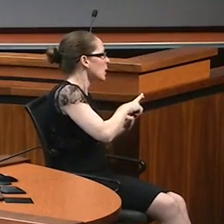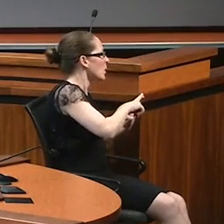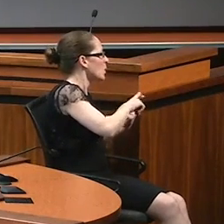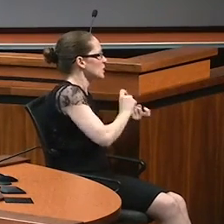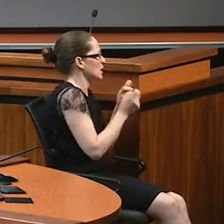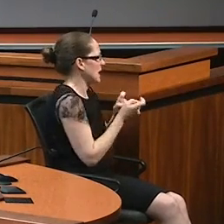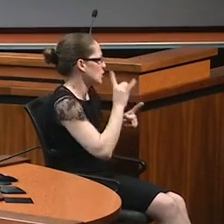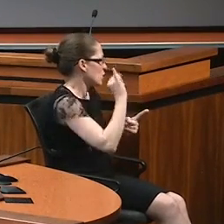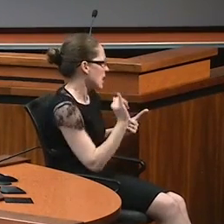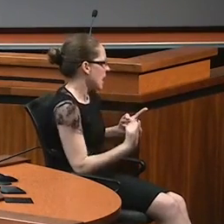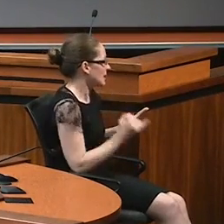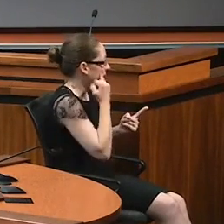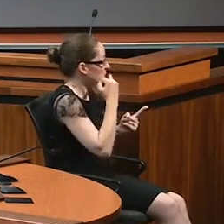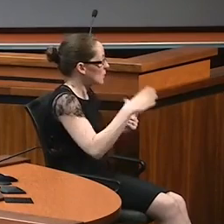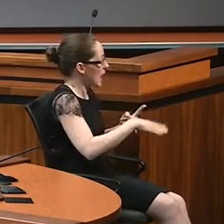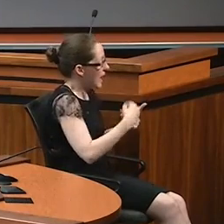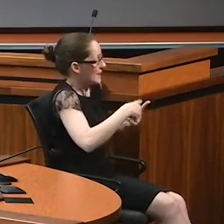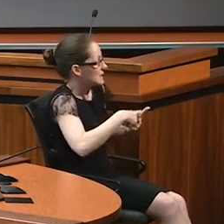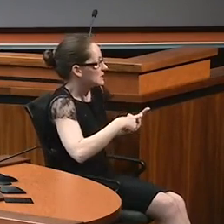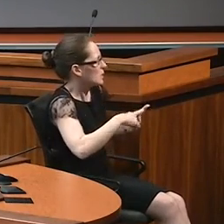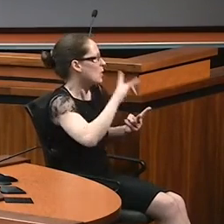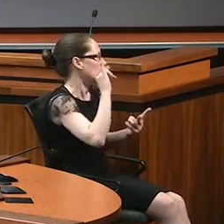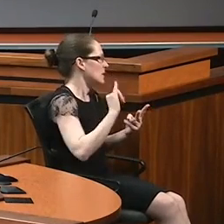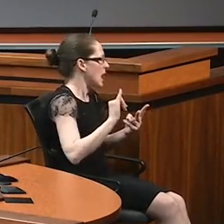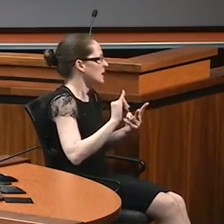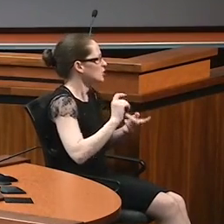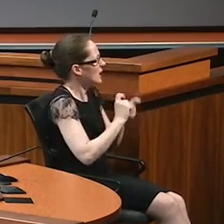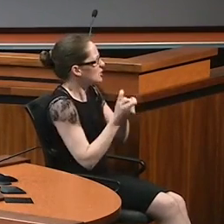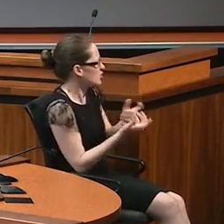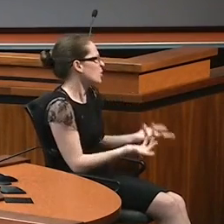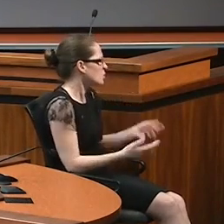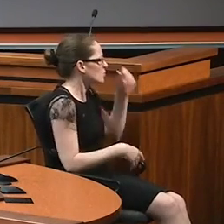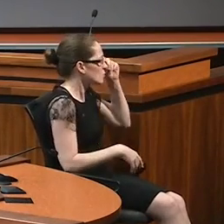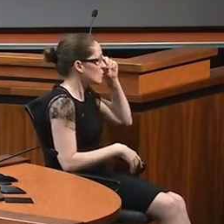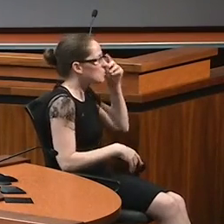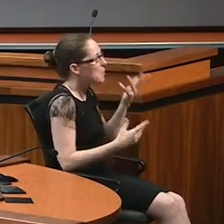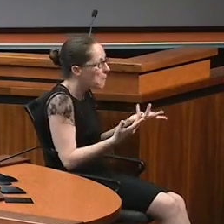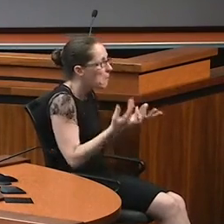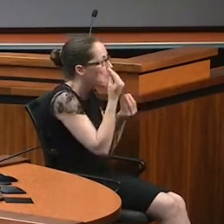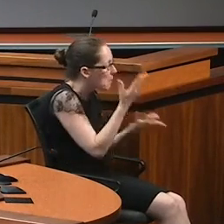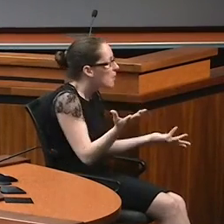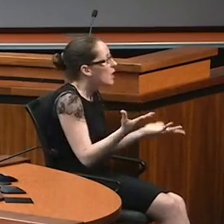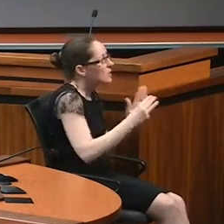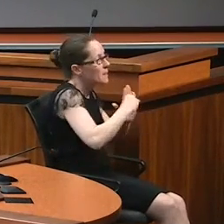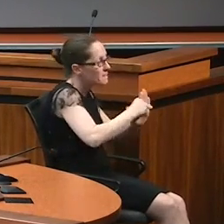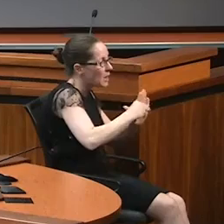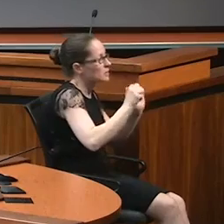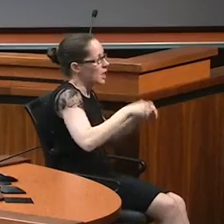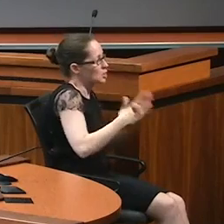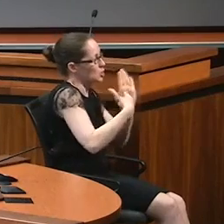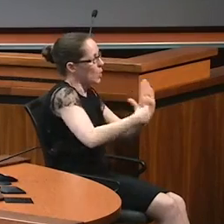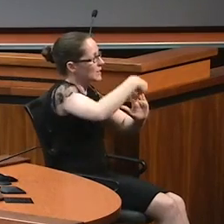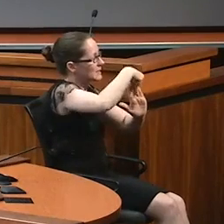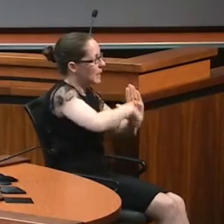different situations. Okay. Now, for what it's worth, the model also is capable of showing the depth changes through the storm.